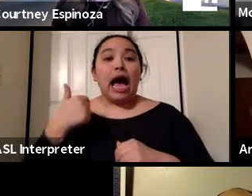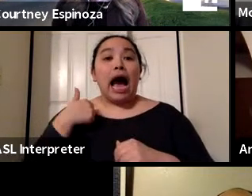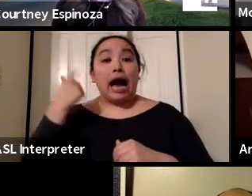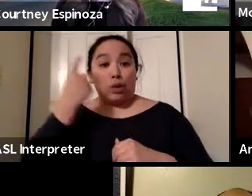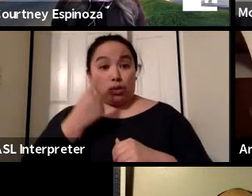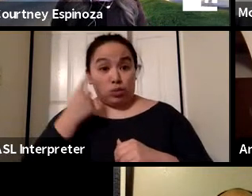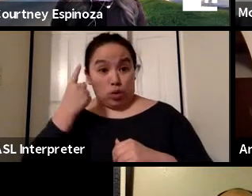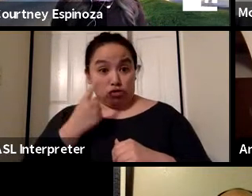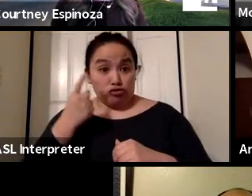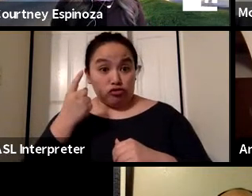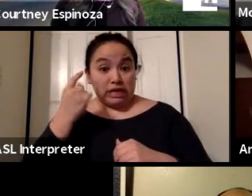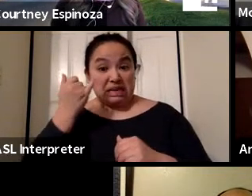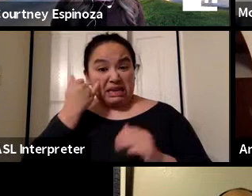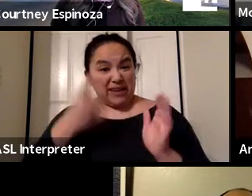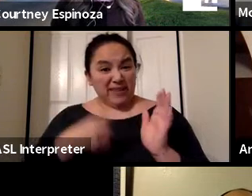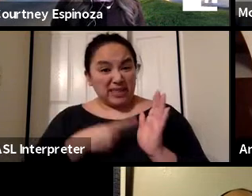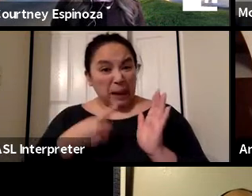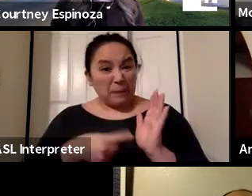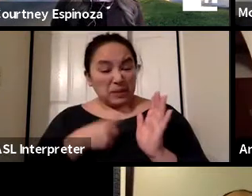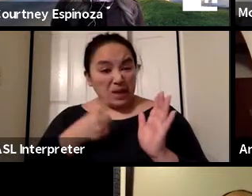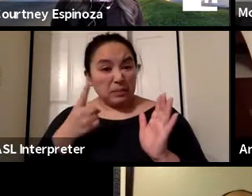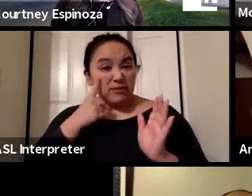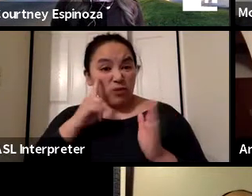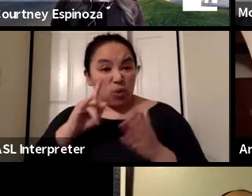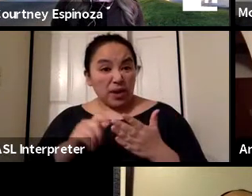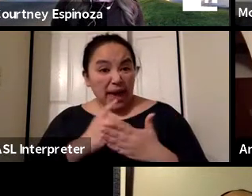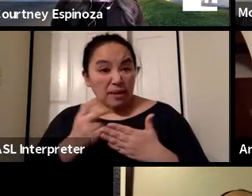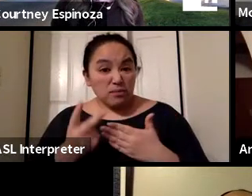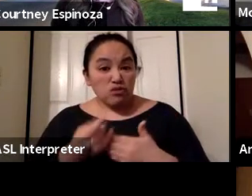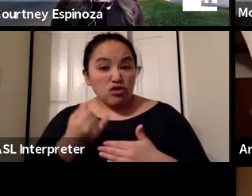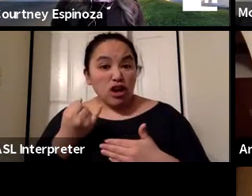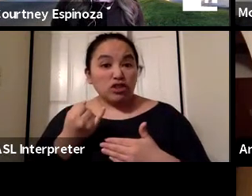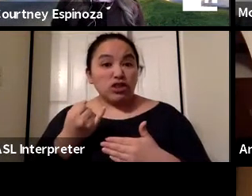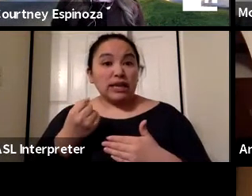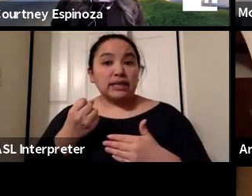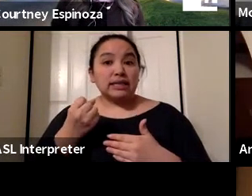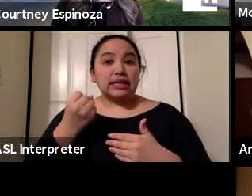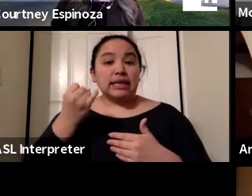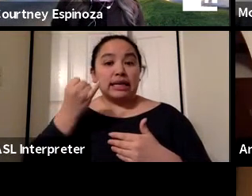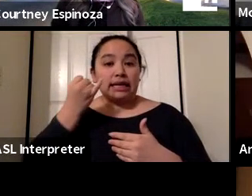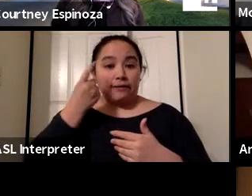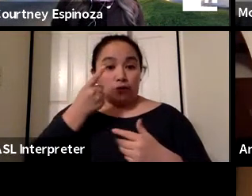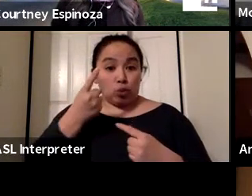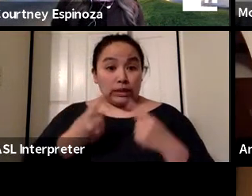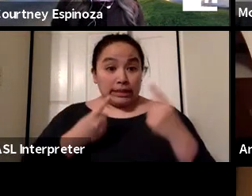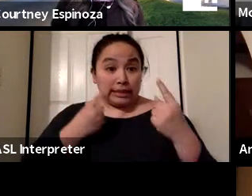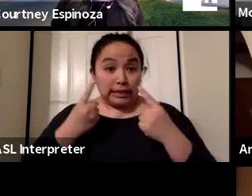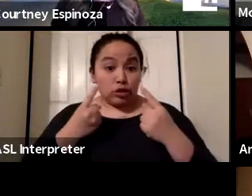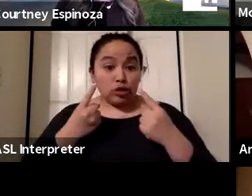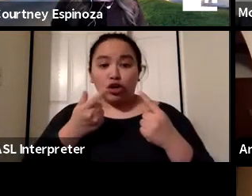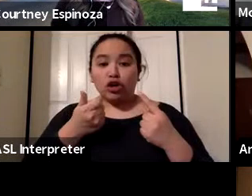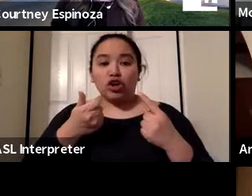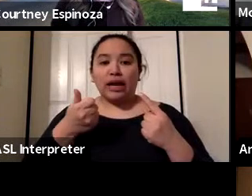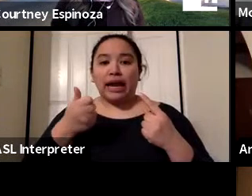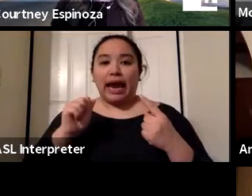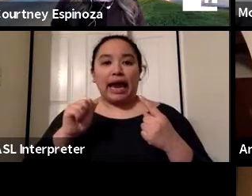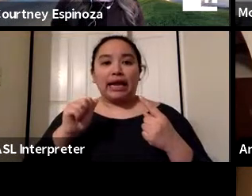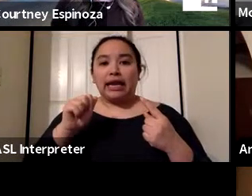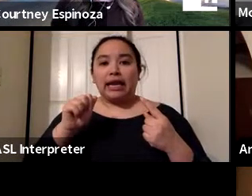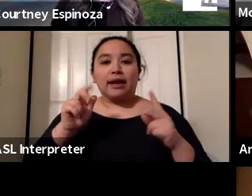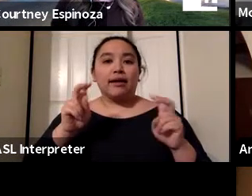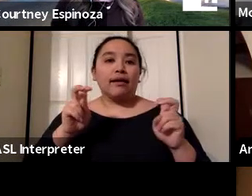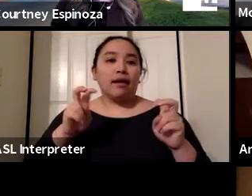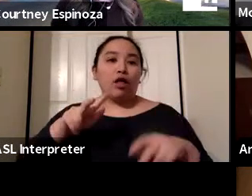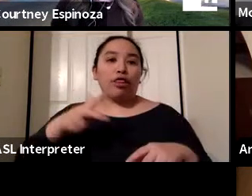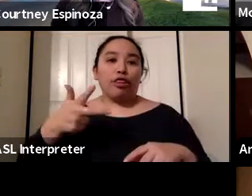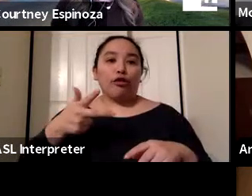if sometimes throughout the project you would have had considered any third-party green